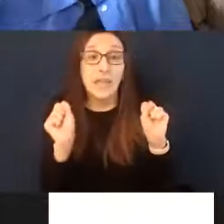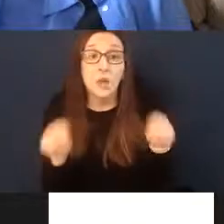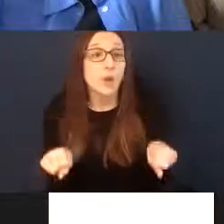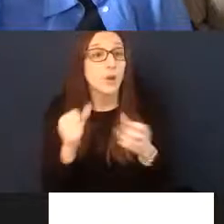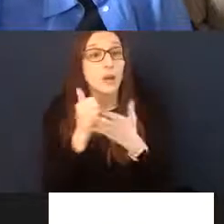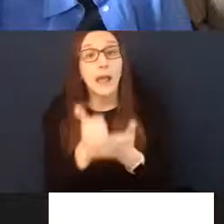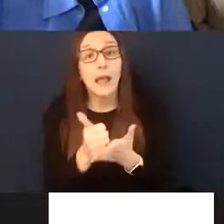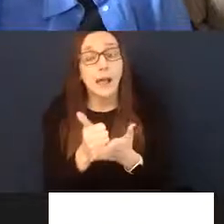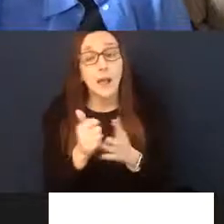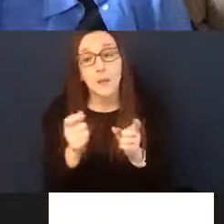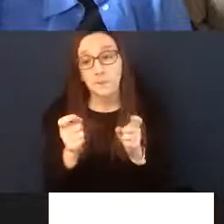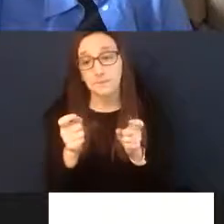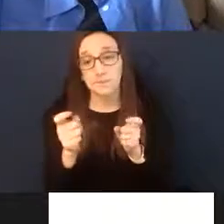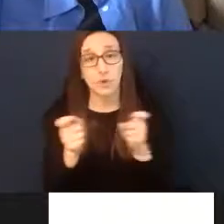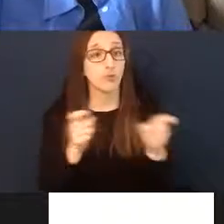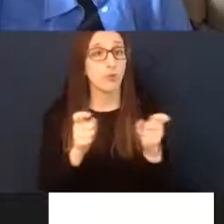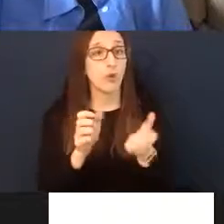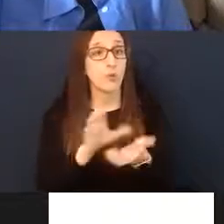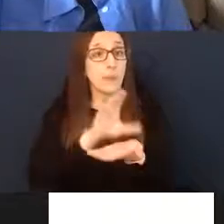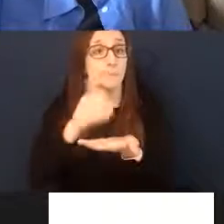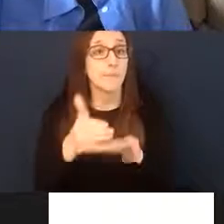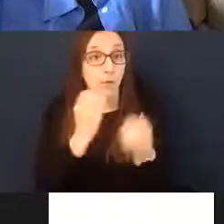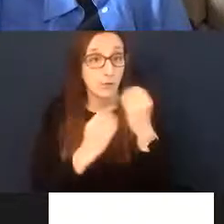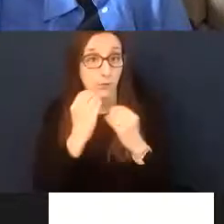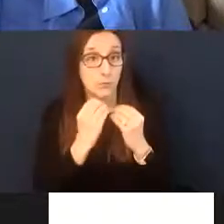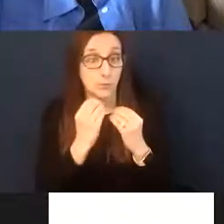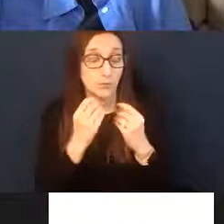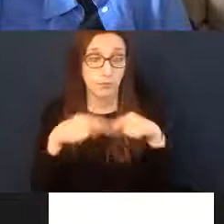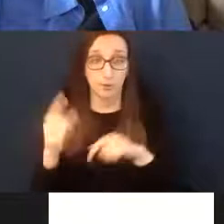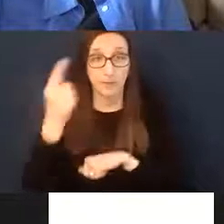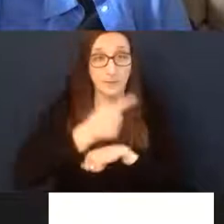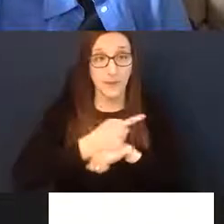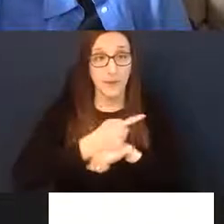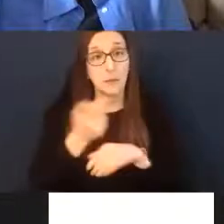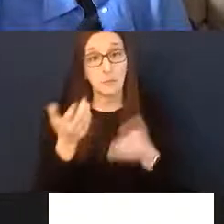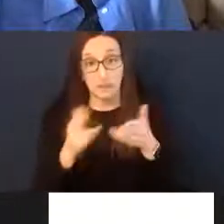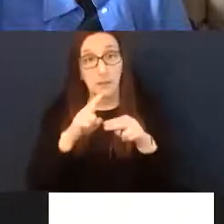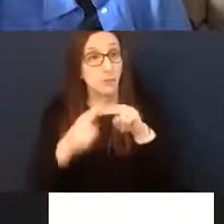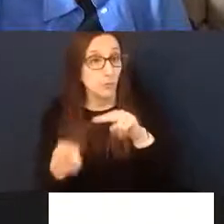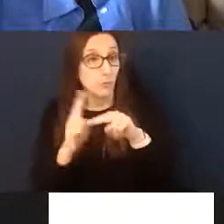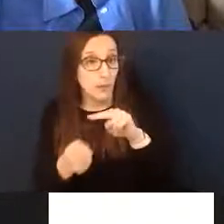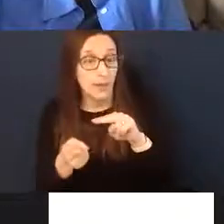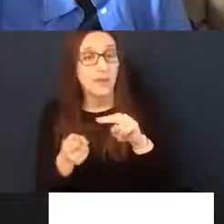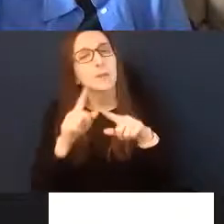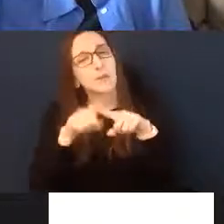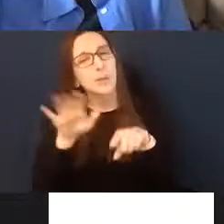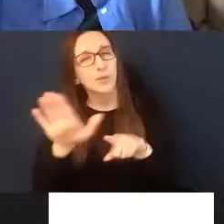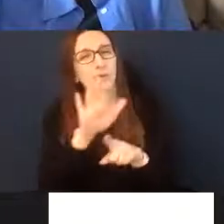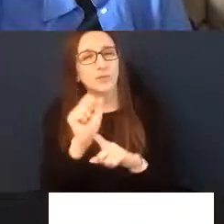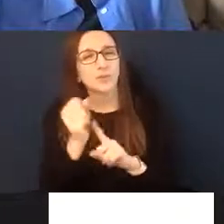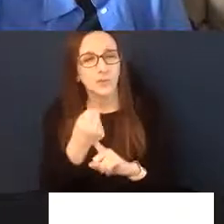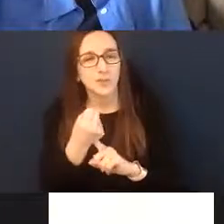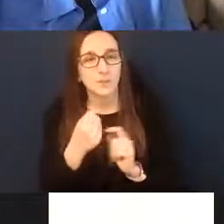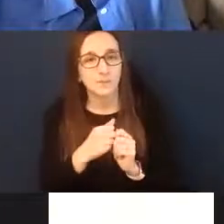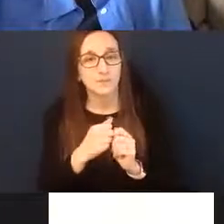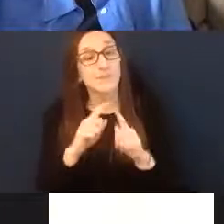the amount of food that they are consuming throughout the day and causing weight loss depending on the situation that you have. On the